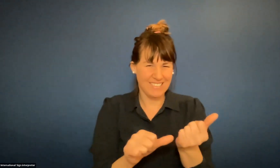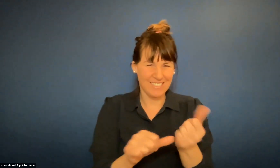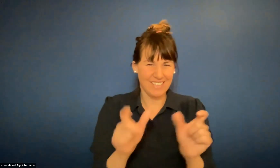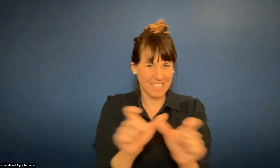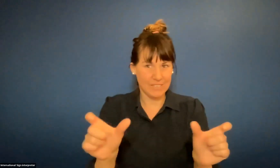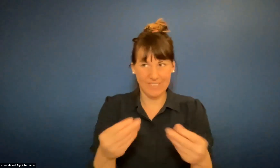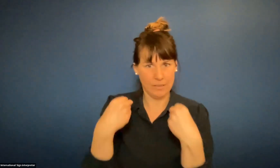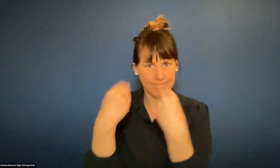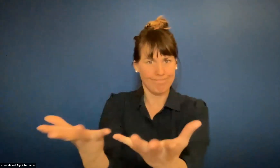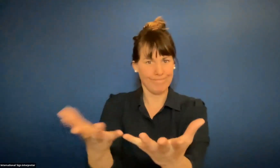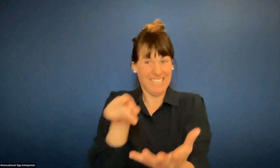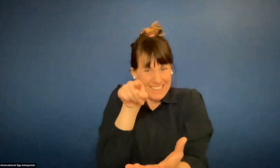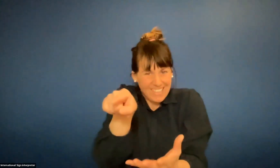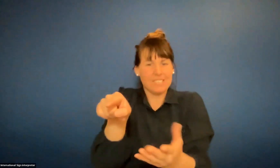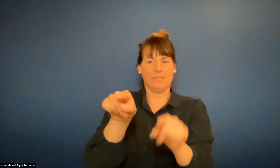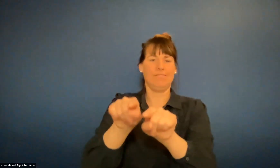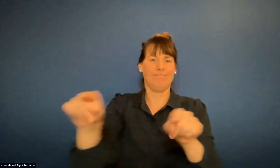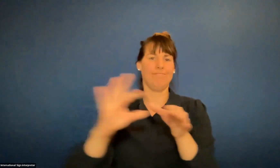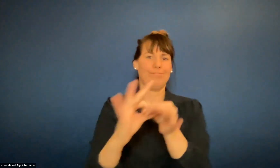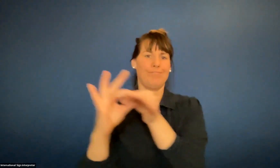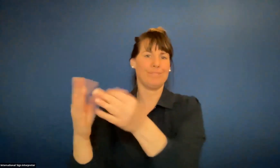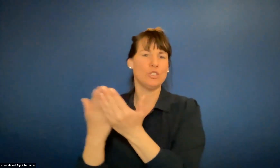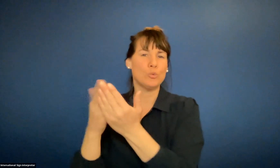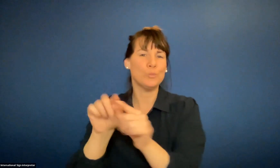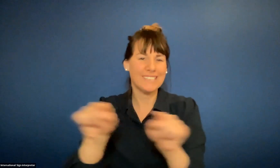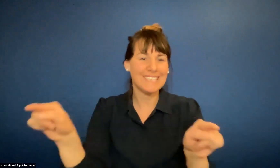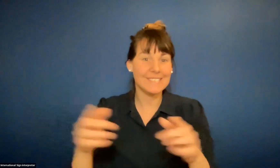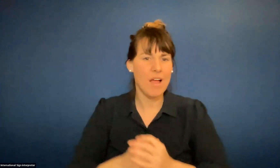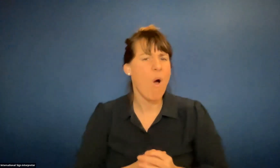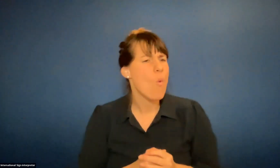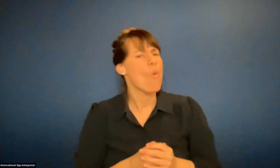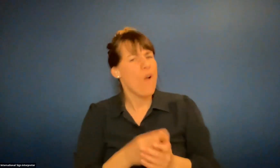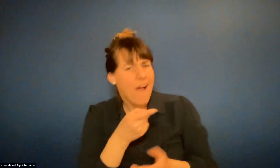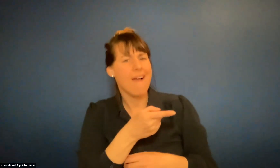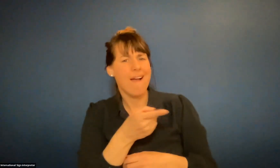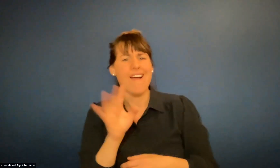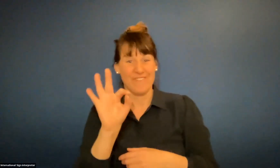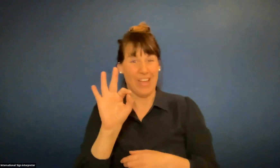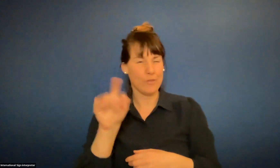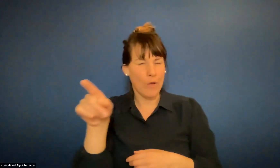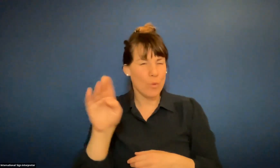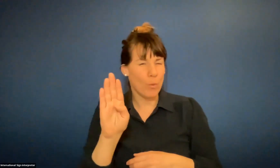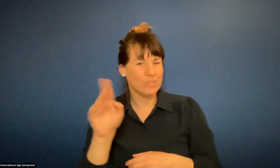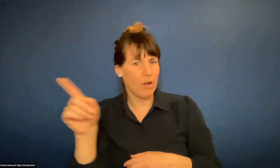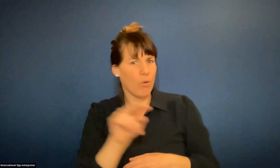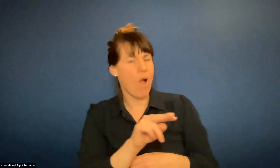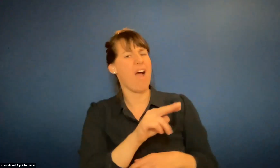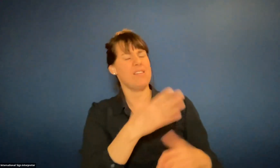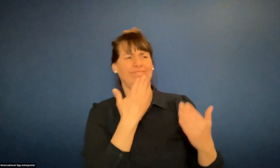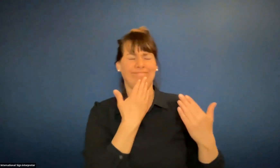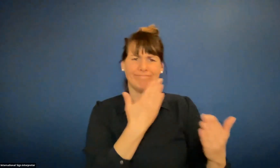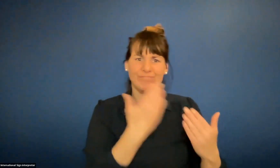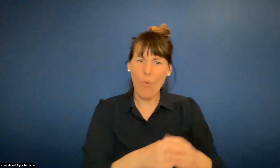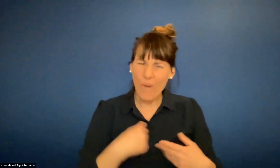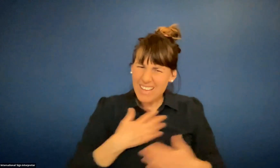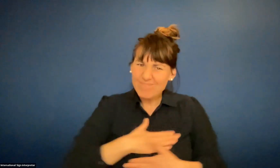all of you to join us in the networking section of the site and also check out the agenda so you know what other